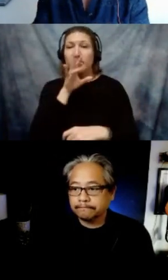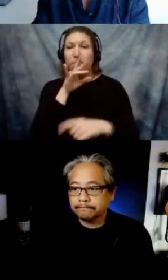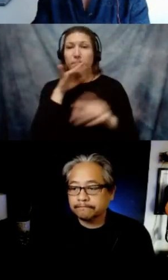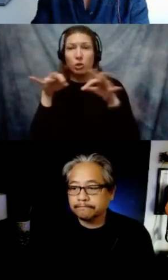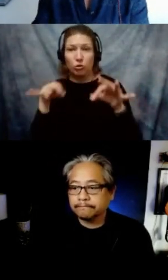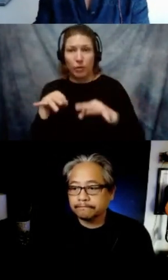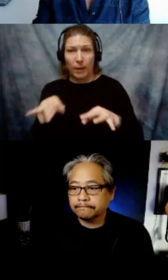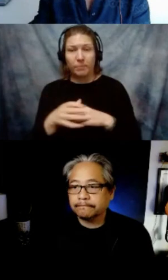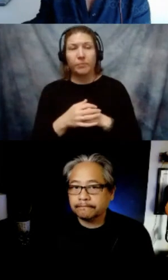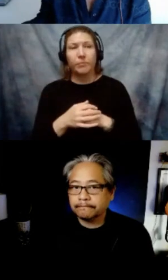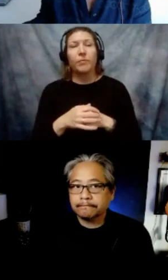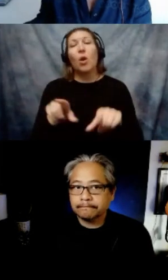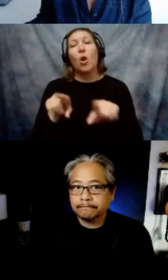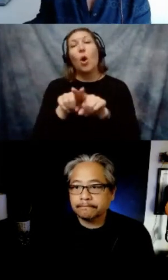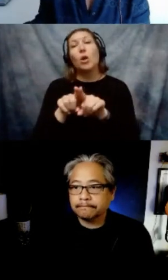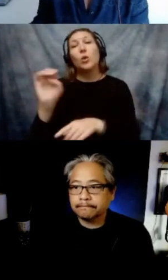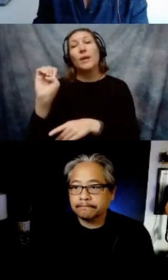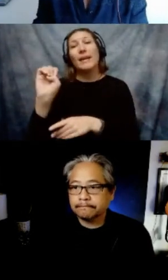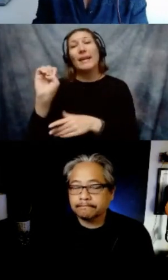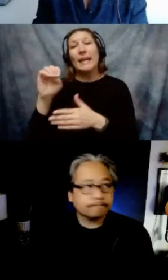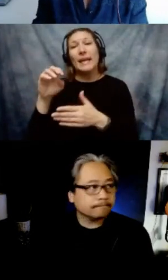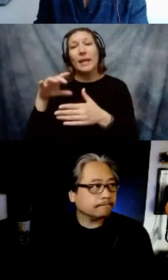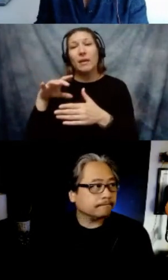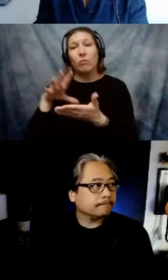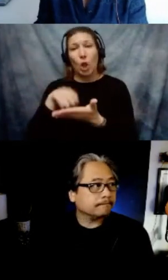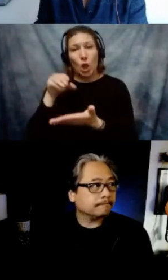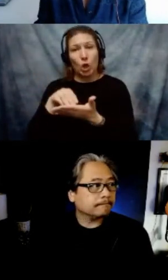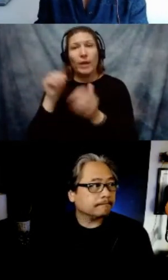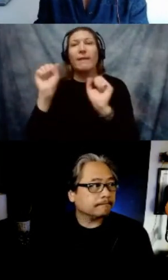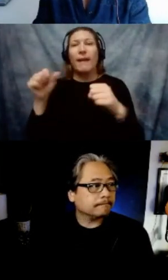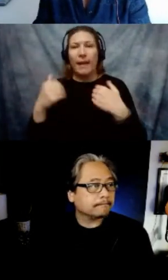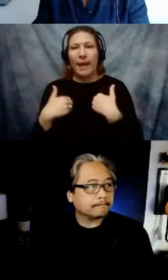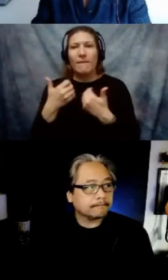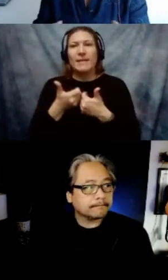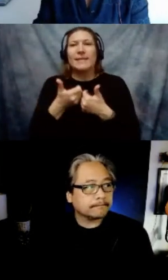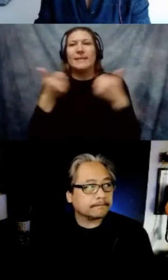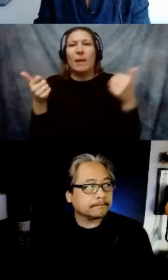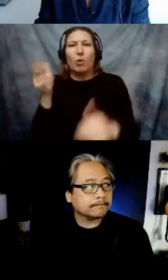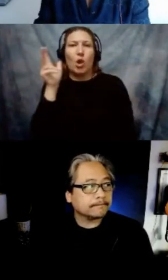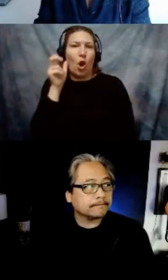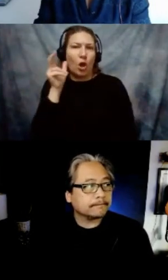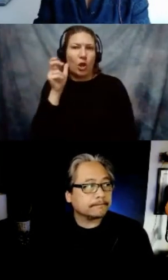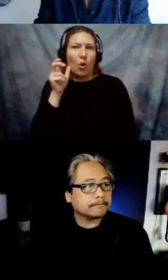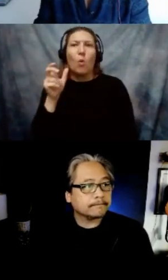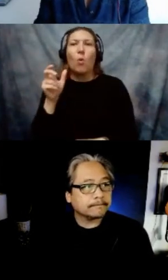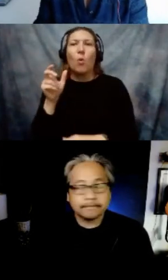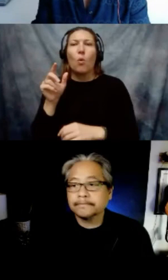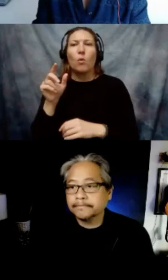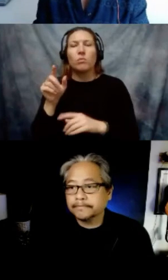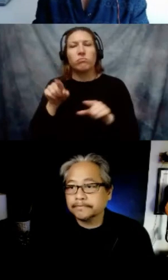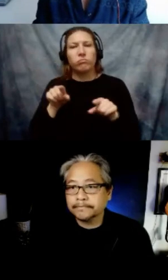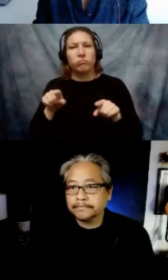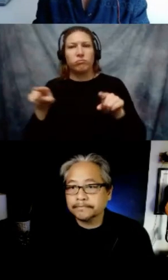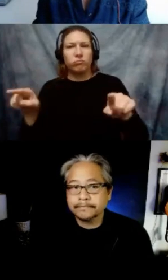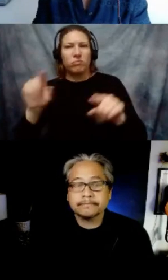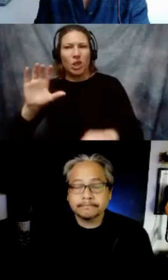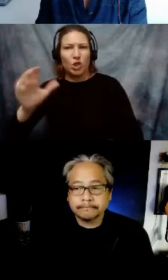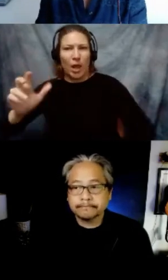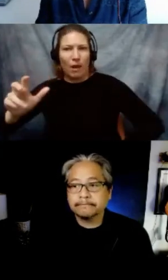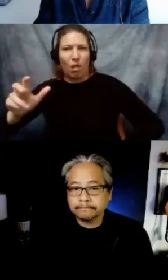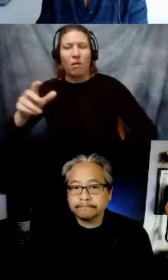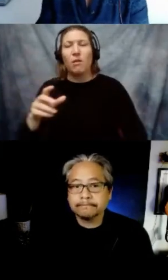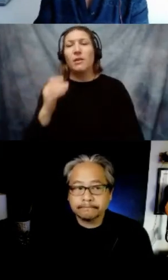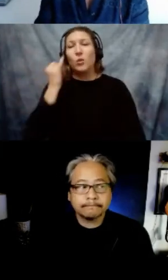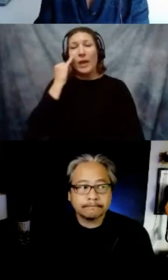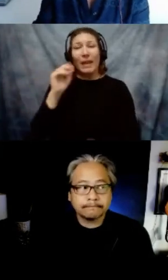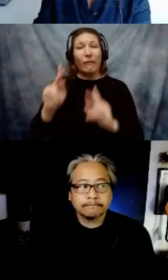people, if people don't have an authoring tool that allows them, or an external authoring tool that allows them to add audio description to a